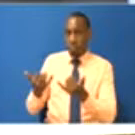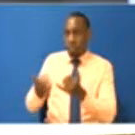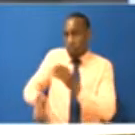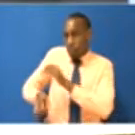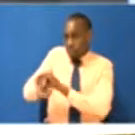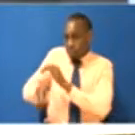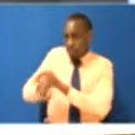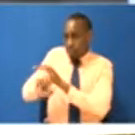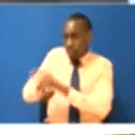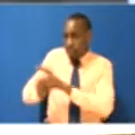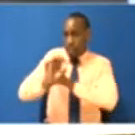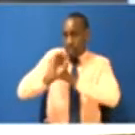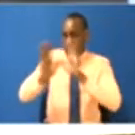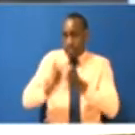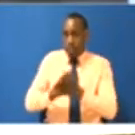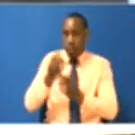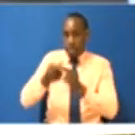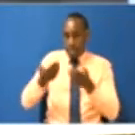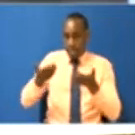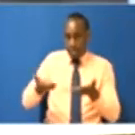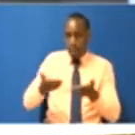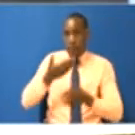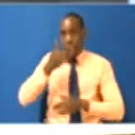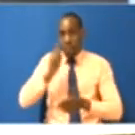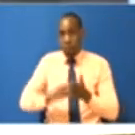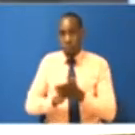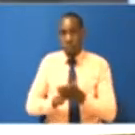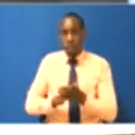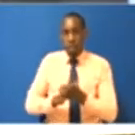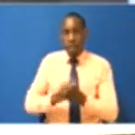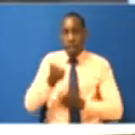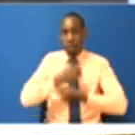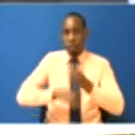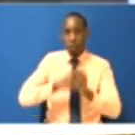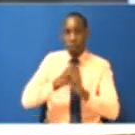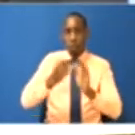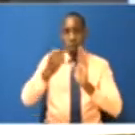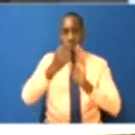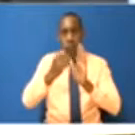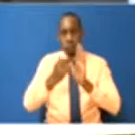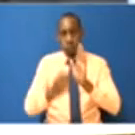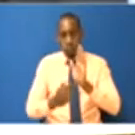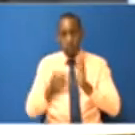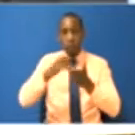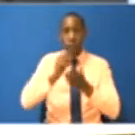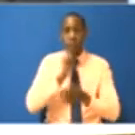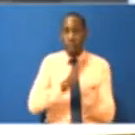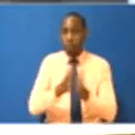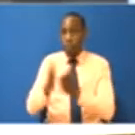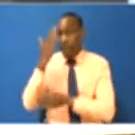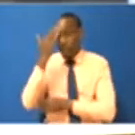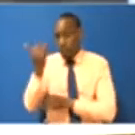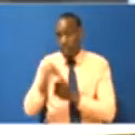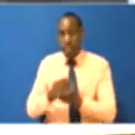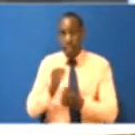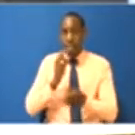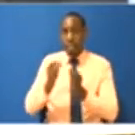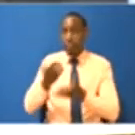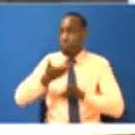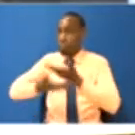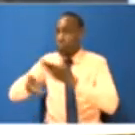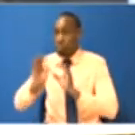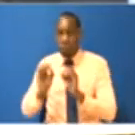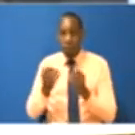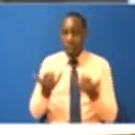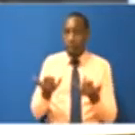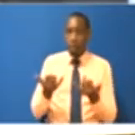this down so that in this particular year why don't we do one two three four things that are in the plan because if you don't do that then you